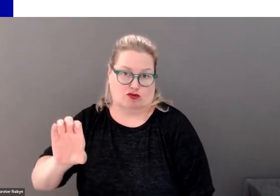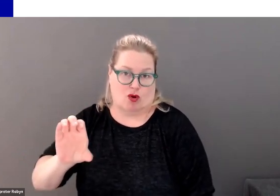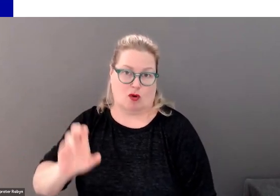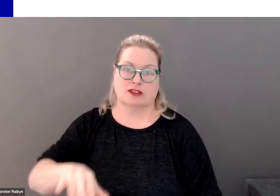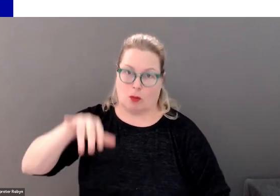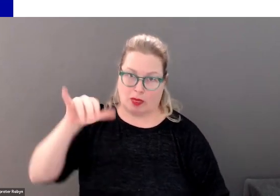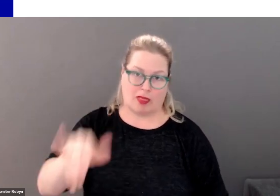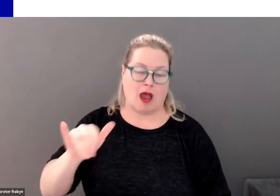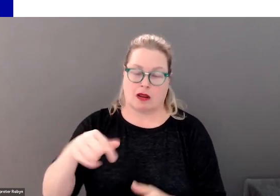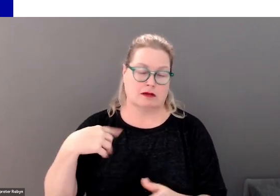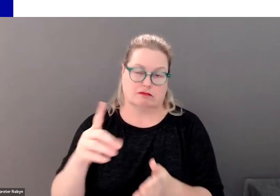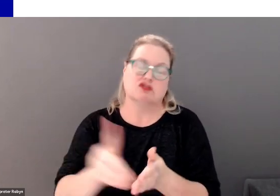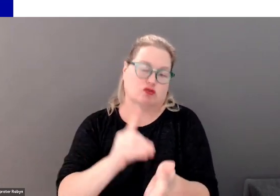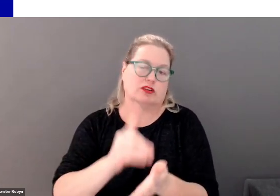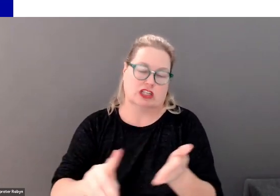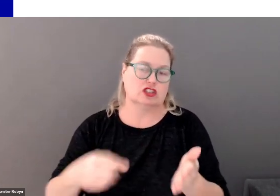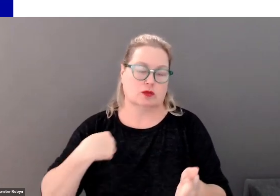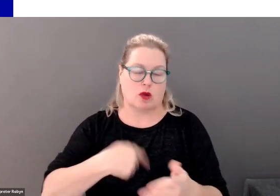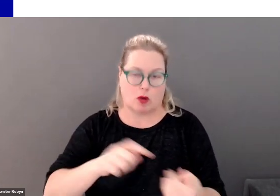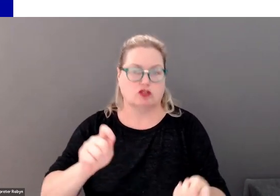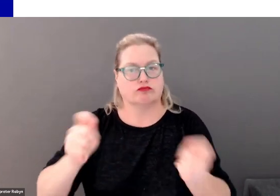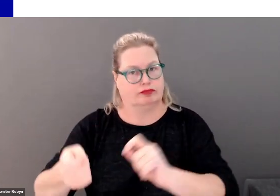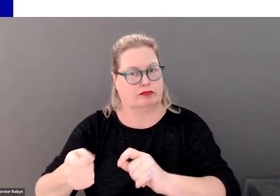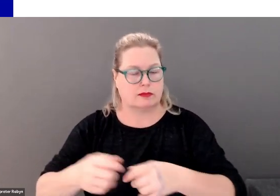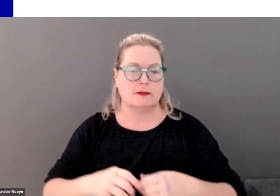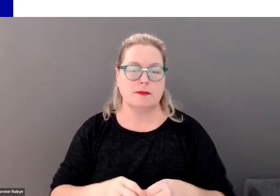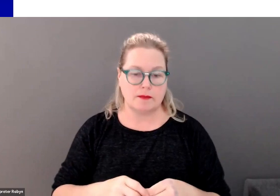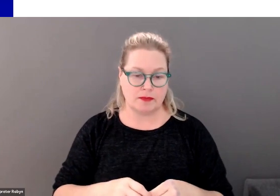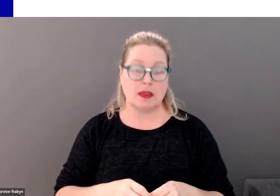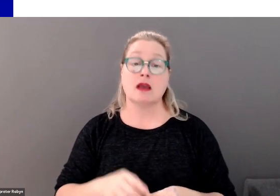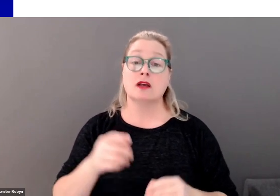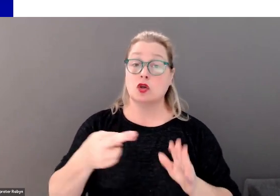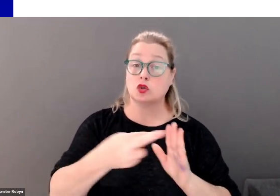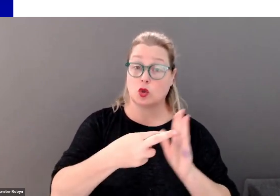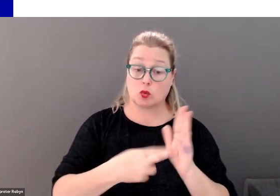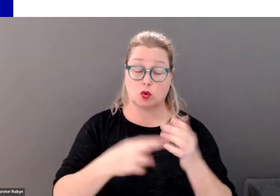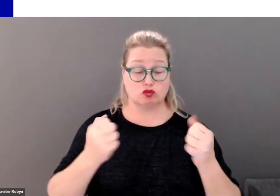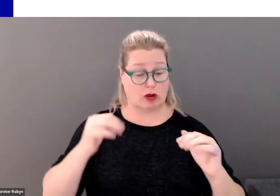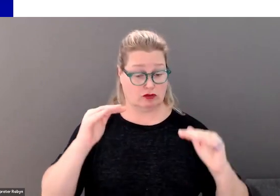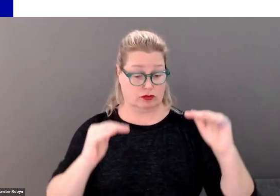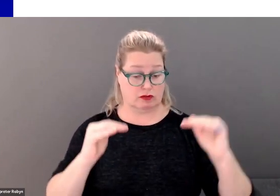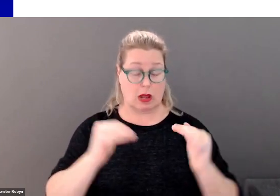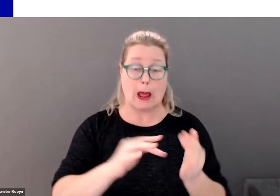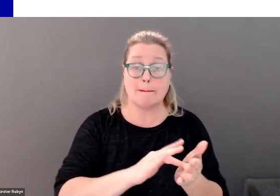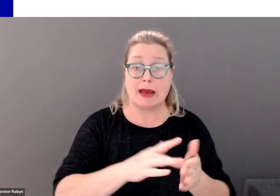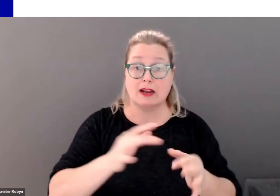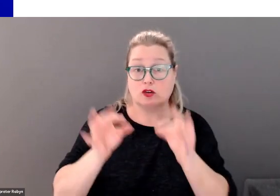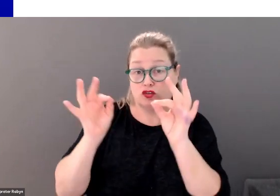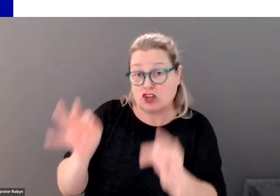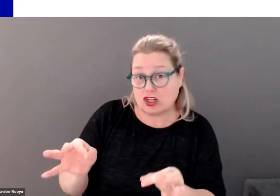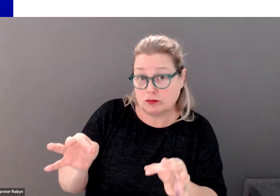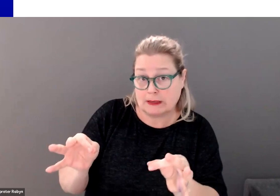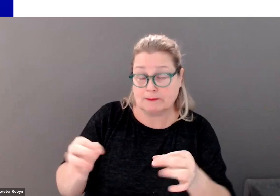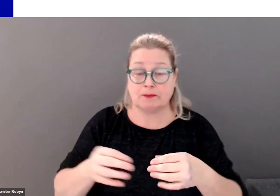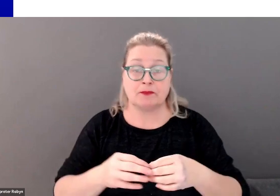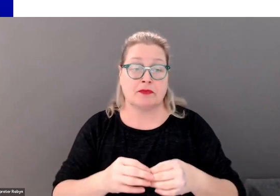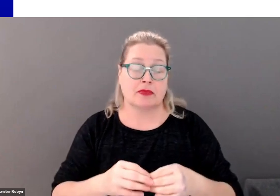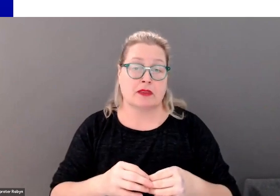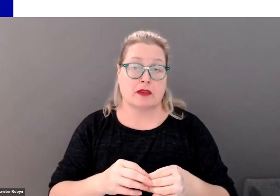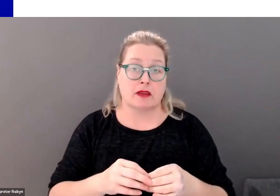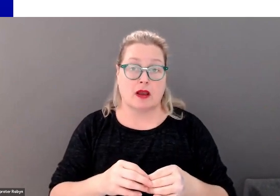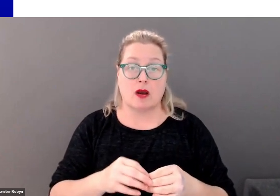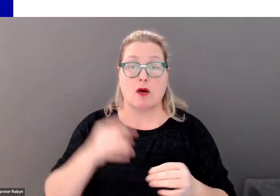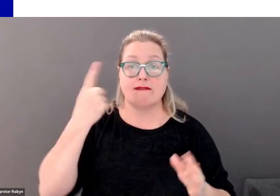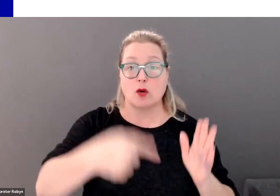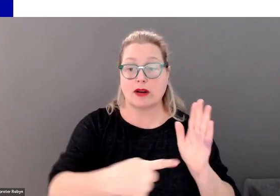regulation. However, the rule seeks to strike a balance with professional judgment of medical care providers. So, for example,